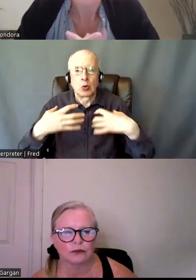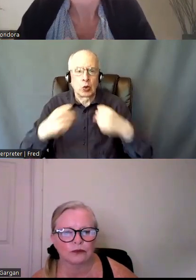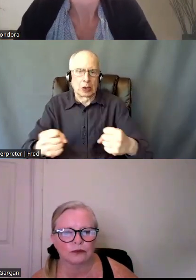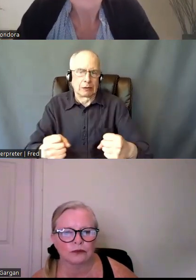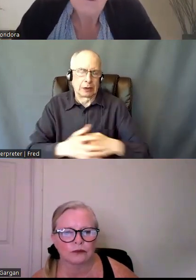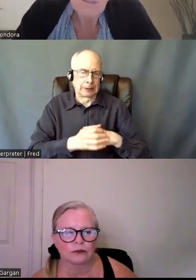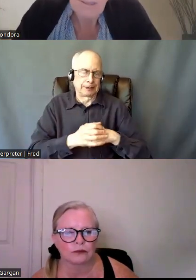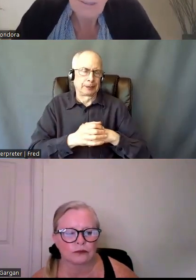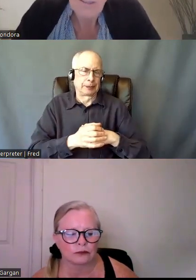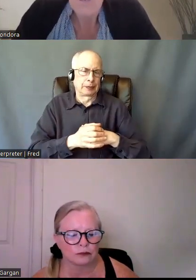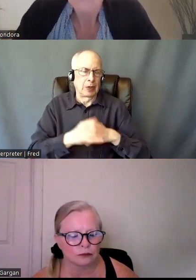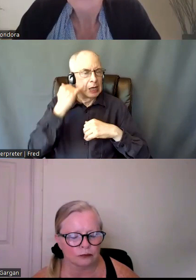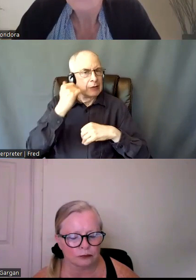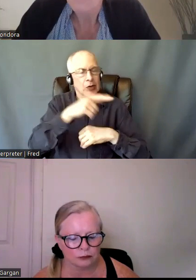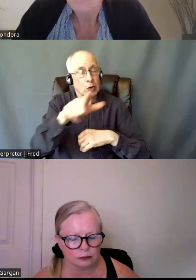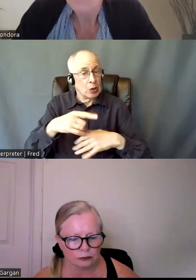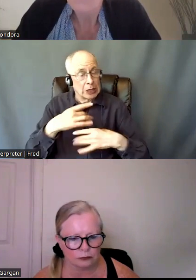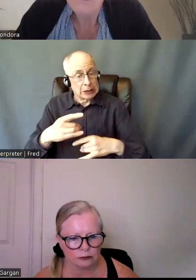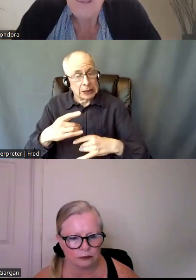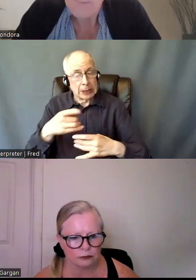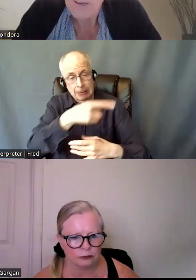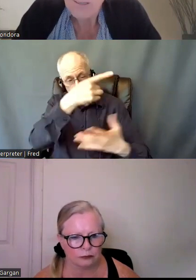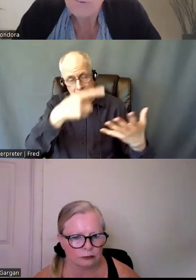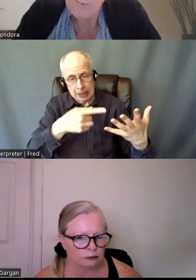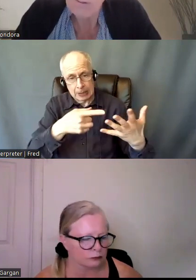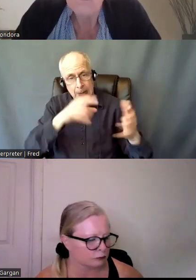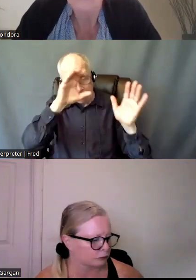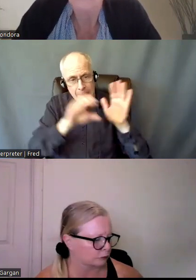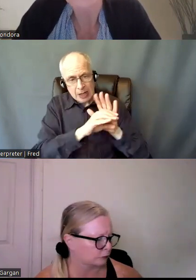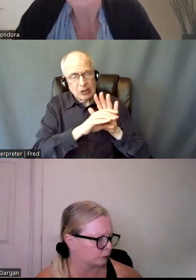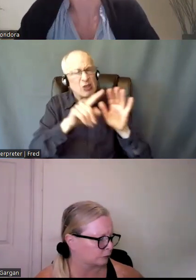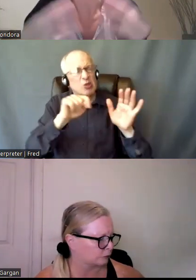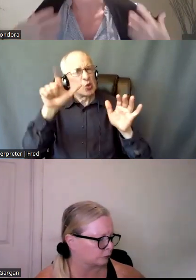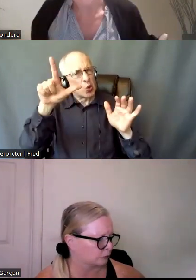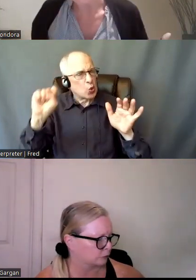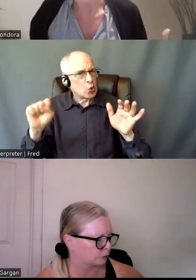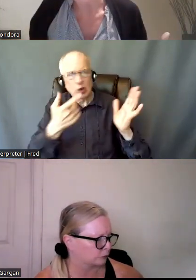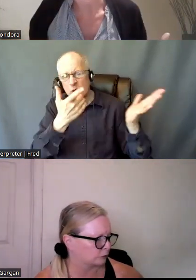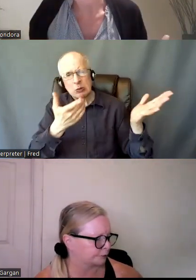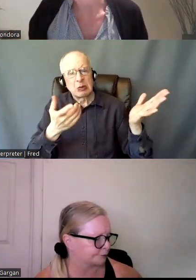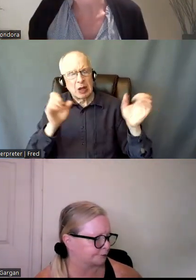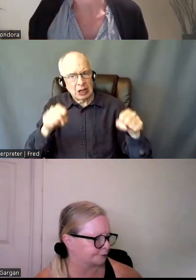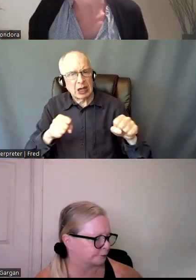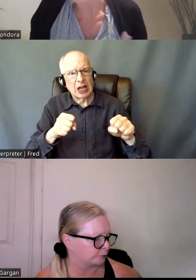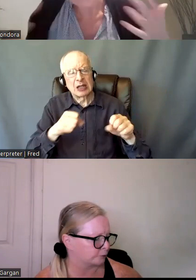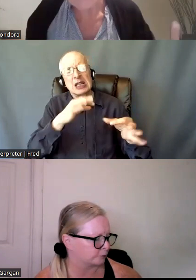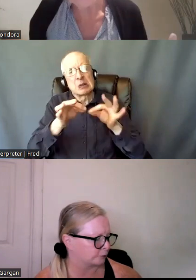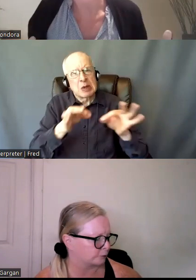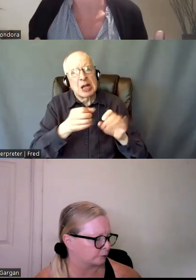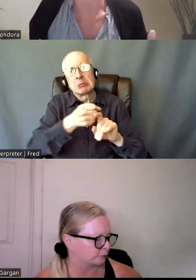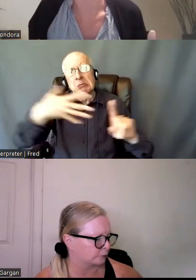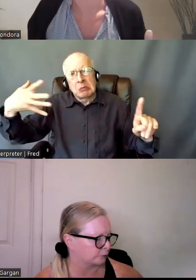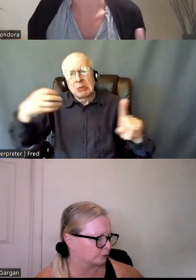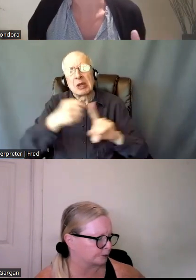So if you are interested, these are some snapshots of tools that outline some of the concrete strategies that I talked